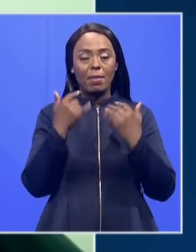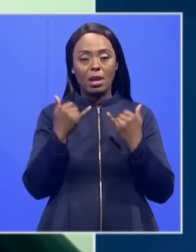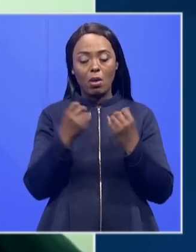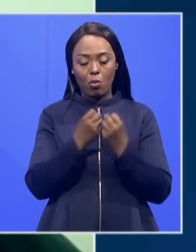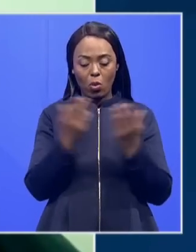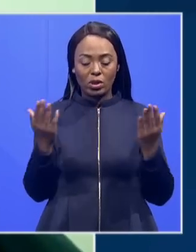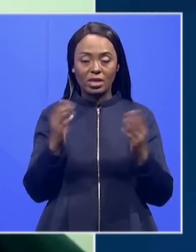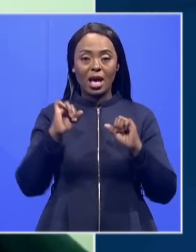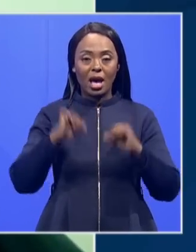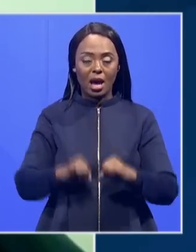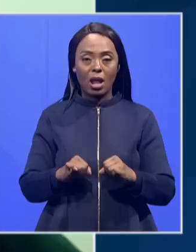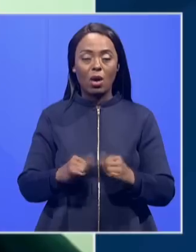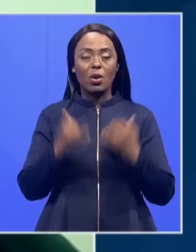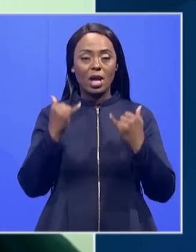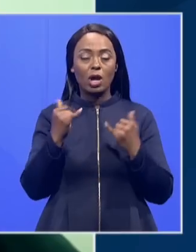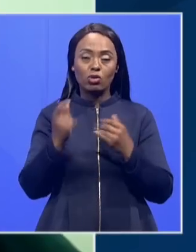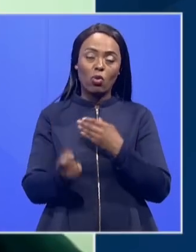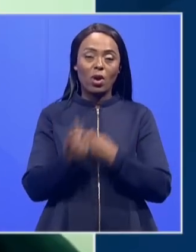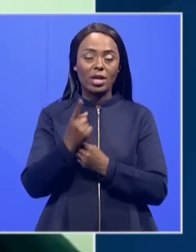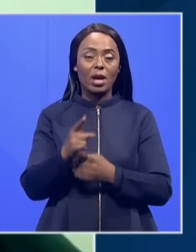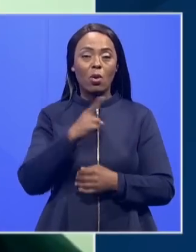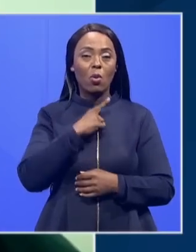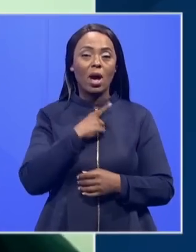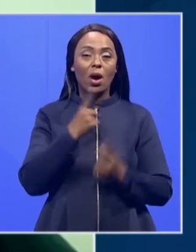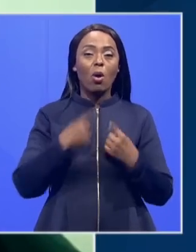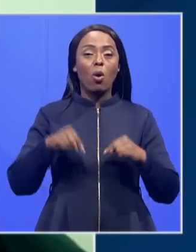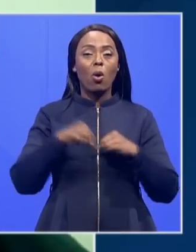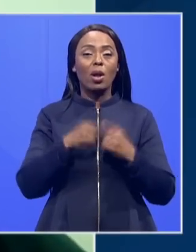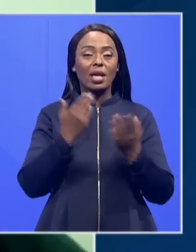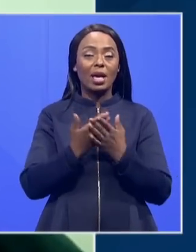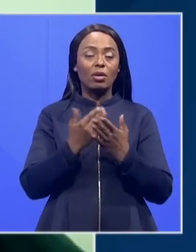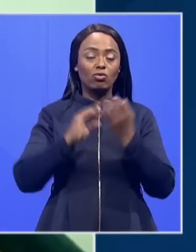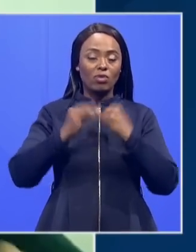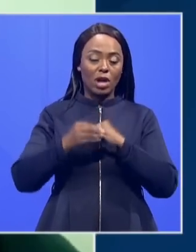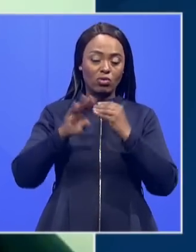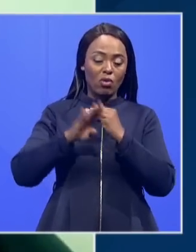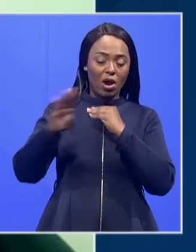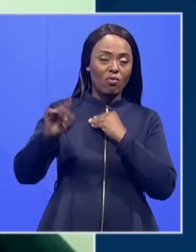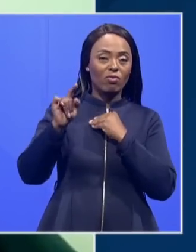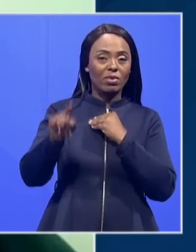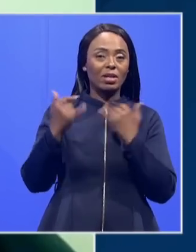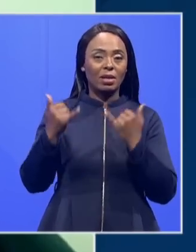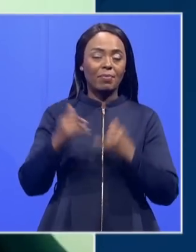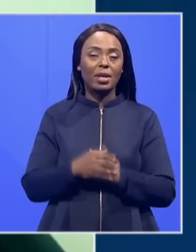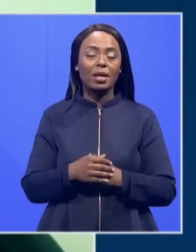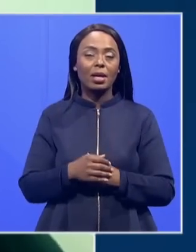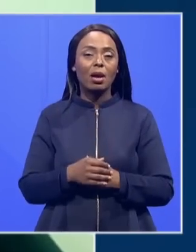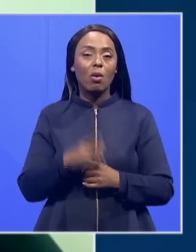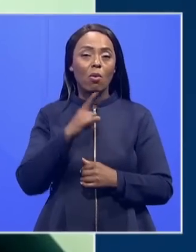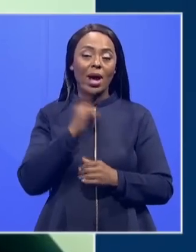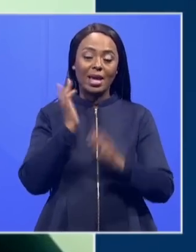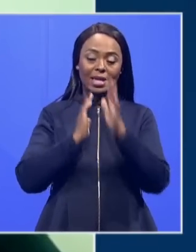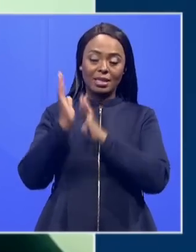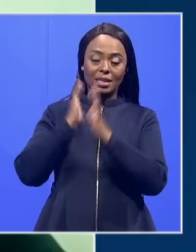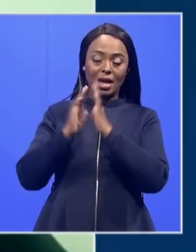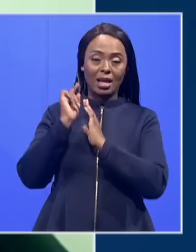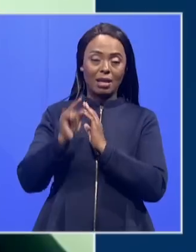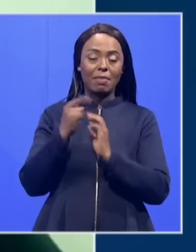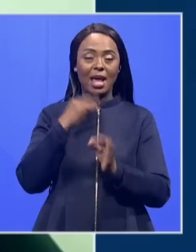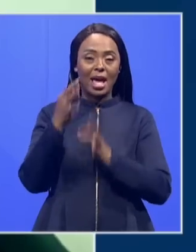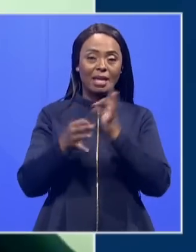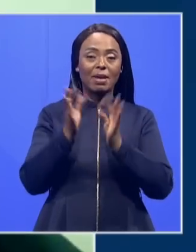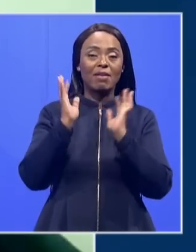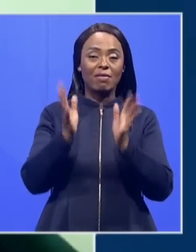allows immunities to occur in order for us to prevent any form of violence or war as a result. Because historically, as I've explained earlier on,